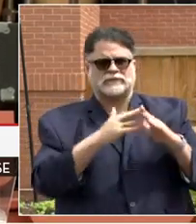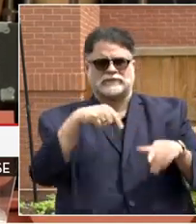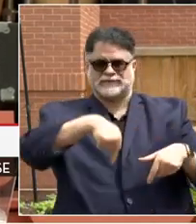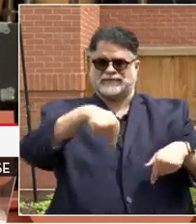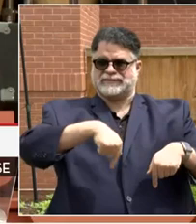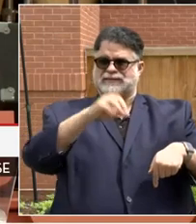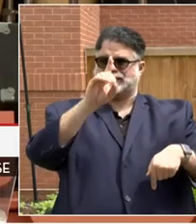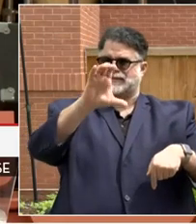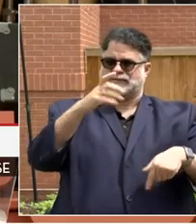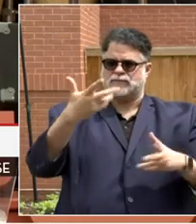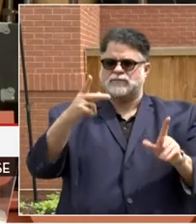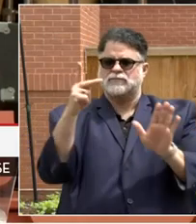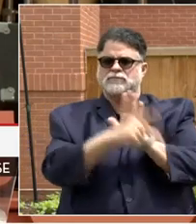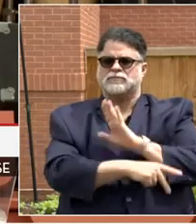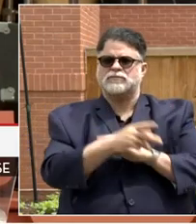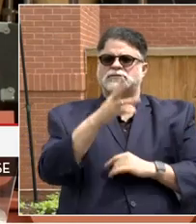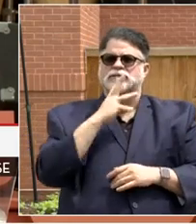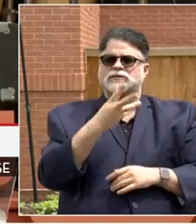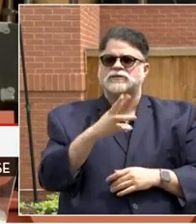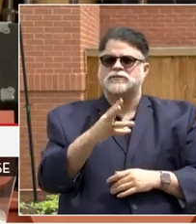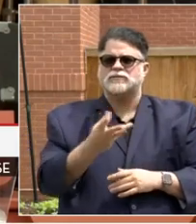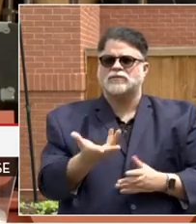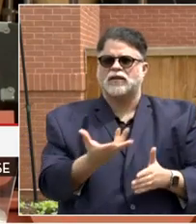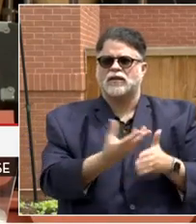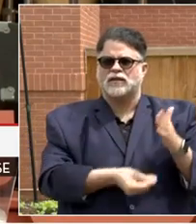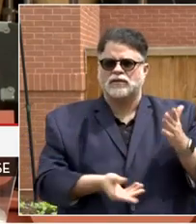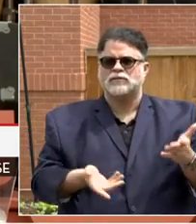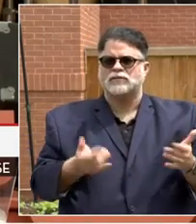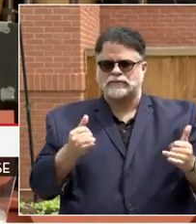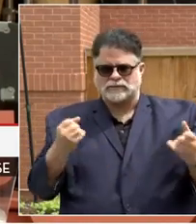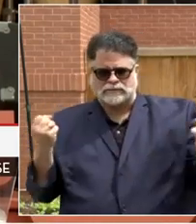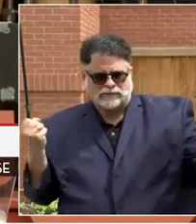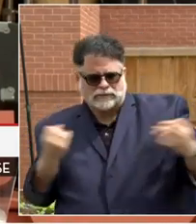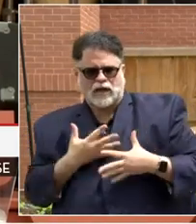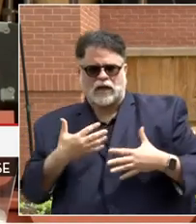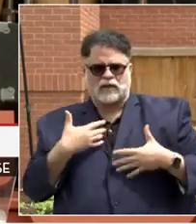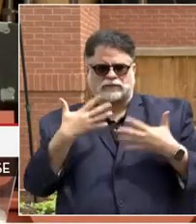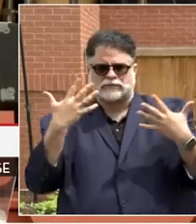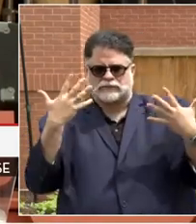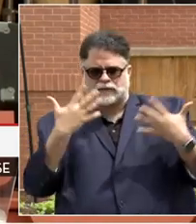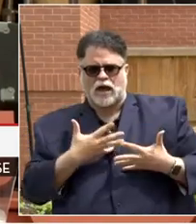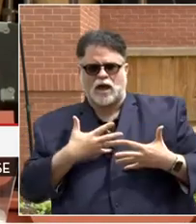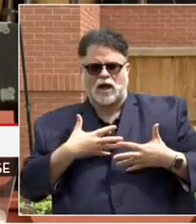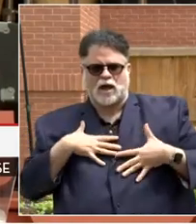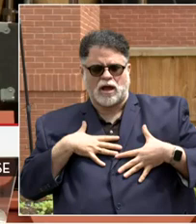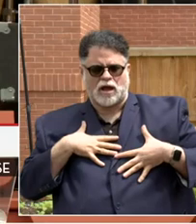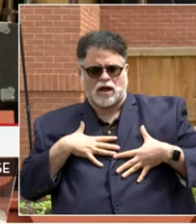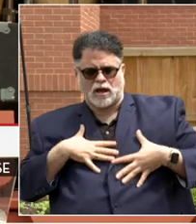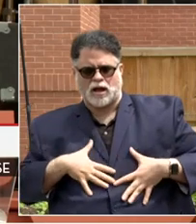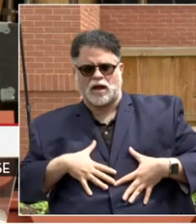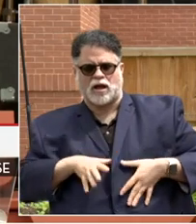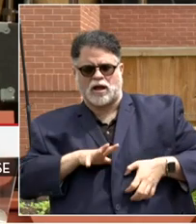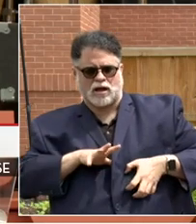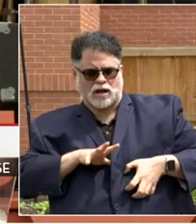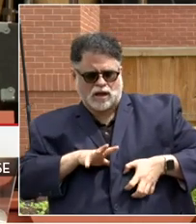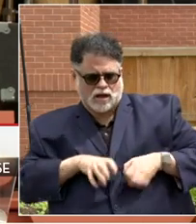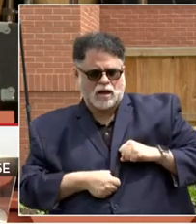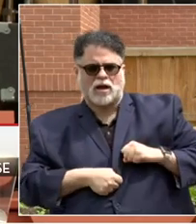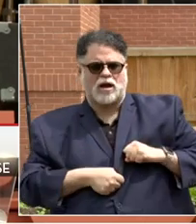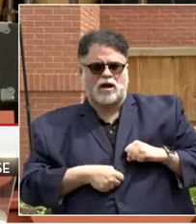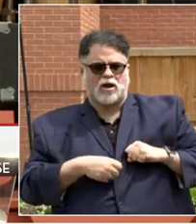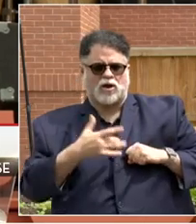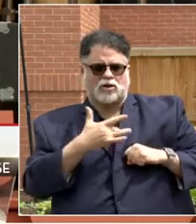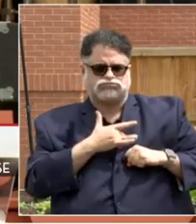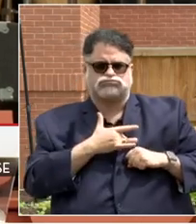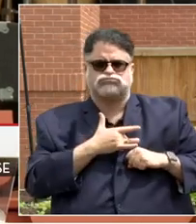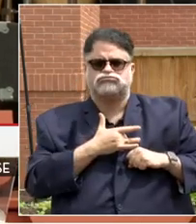tired and scared and sad and hurt, but still willing, like